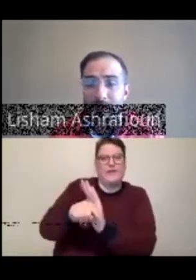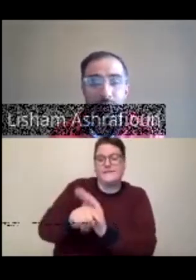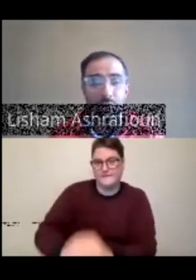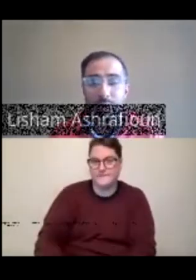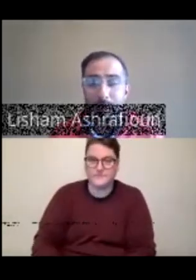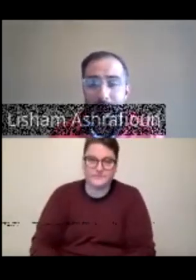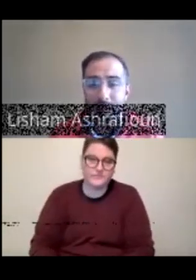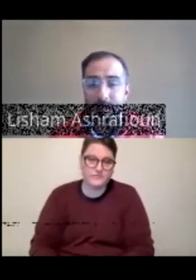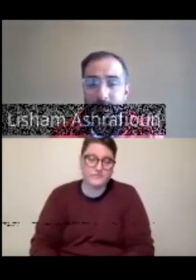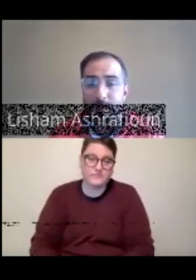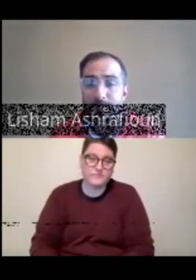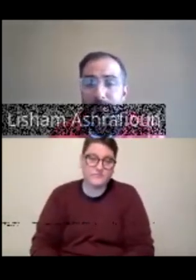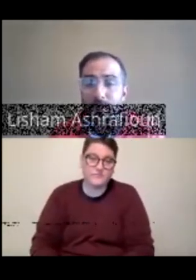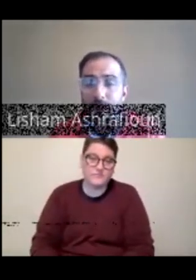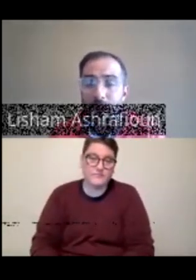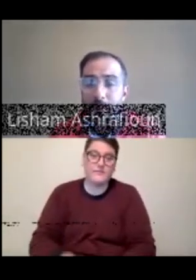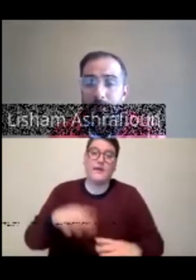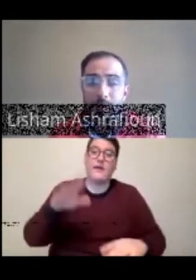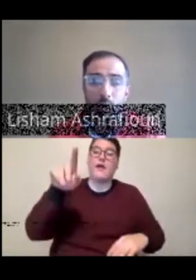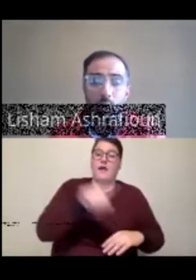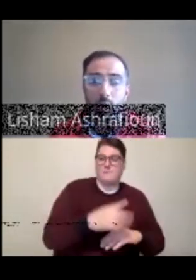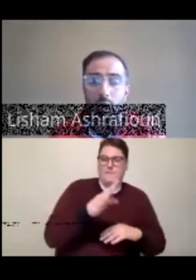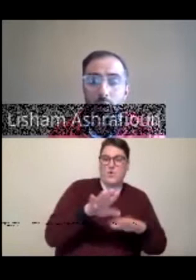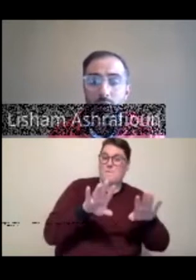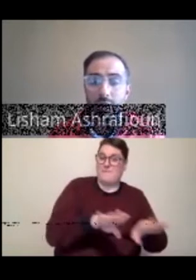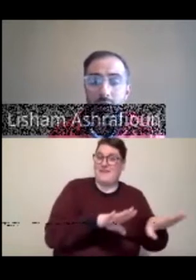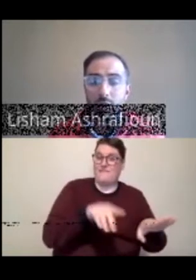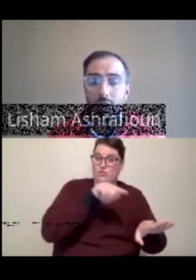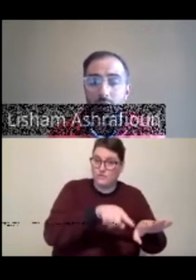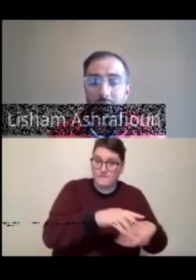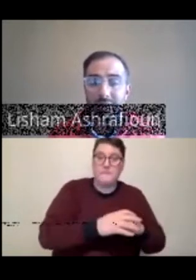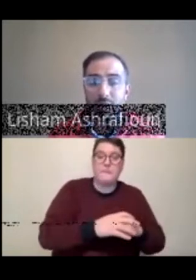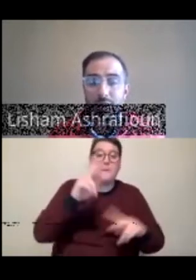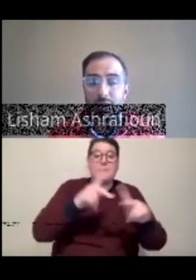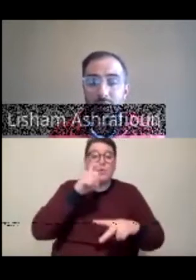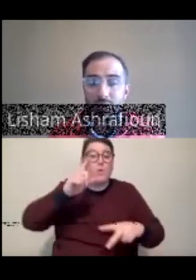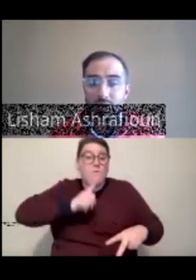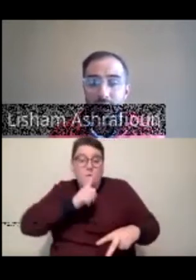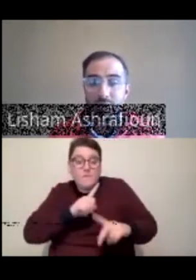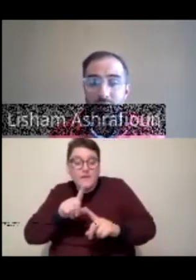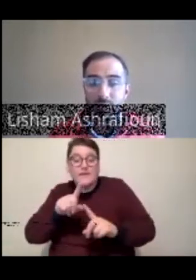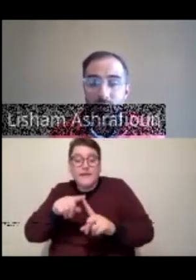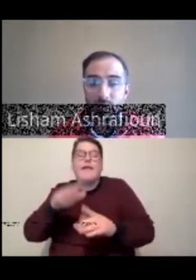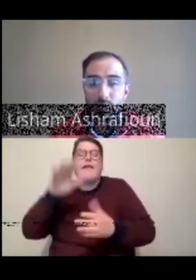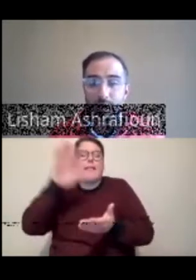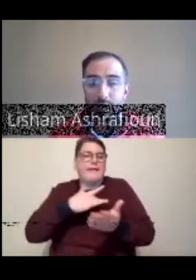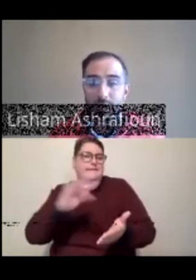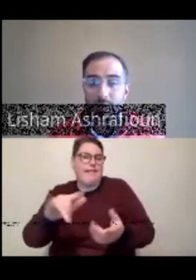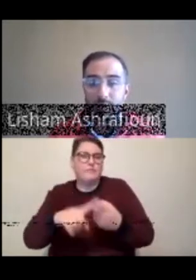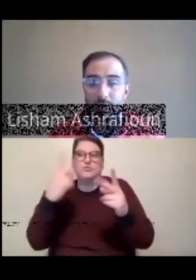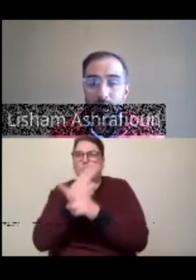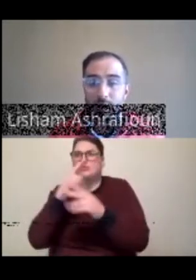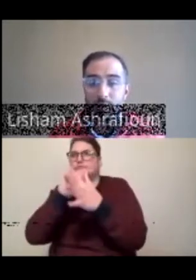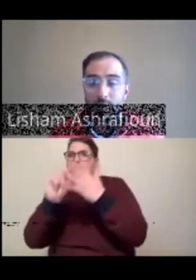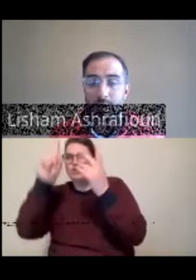highlighting behavioral impacts, people who are lonely are less likely to use strategies to regulate